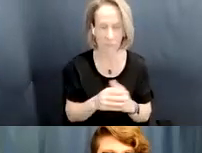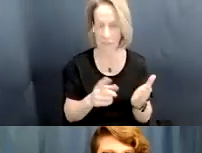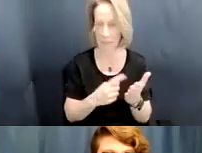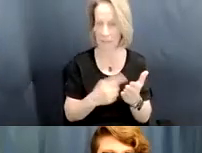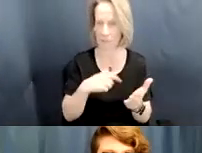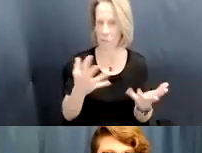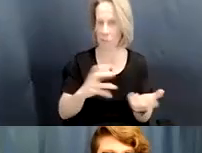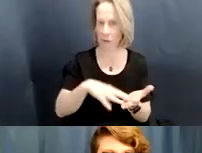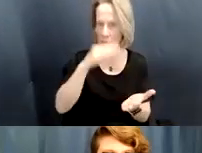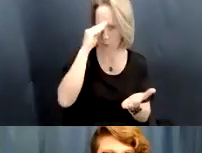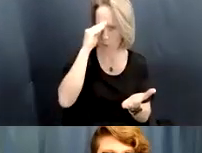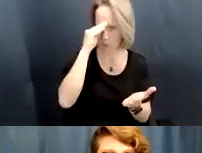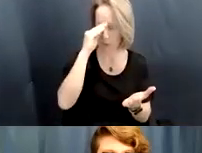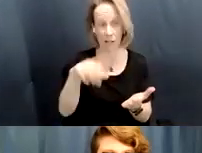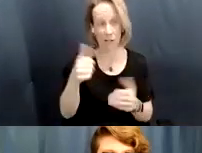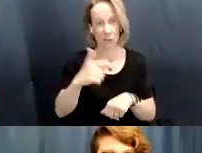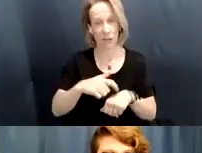we want to share.